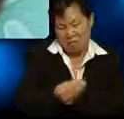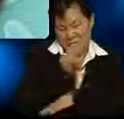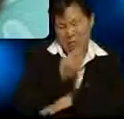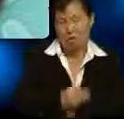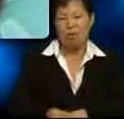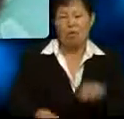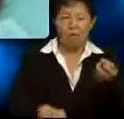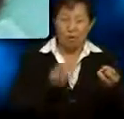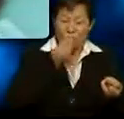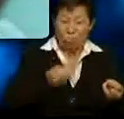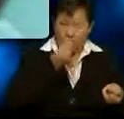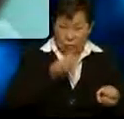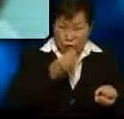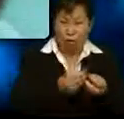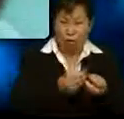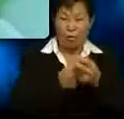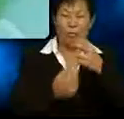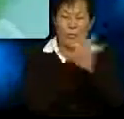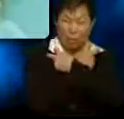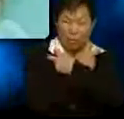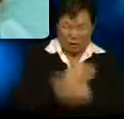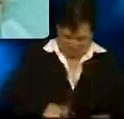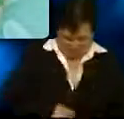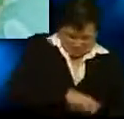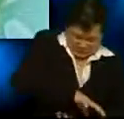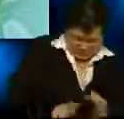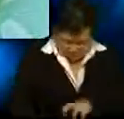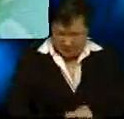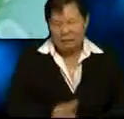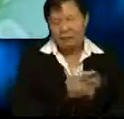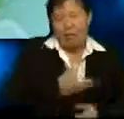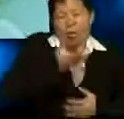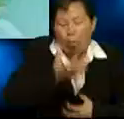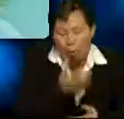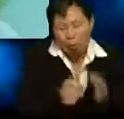Food poisoning can lead to stomach upset, diarrhea, and vomiting.